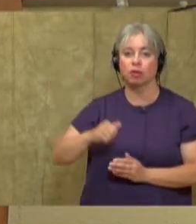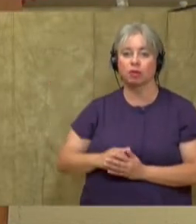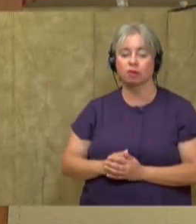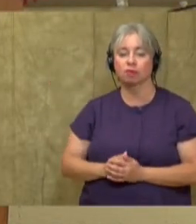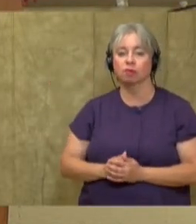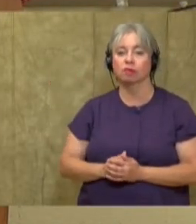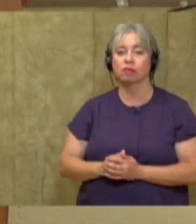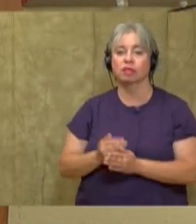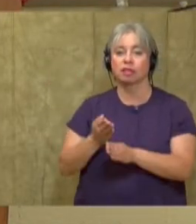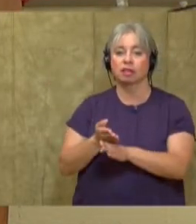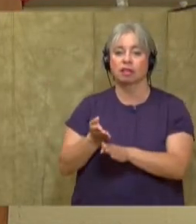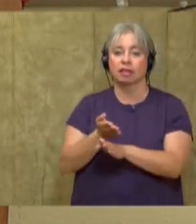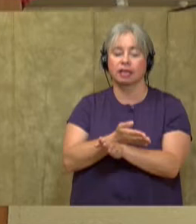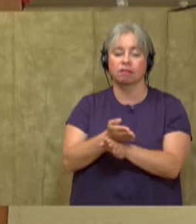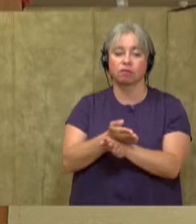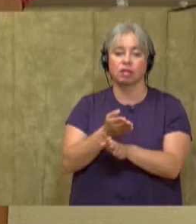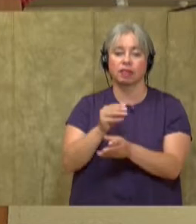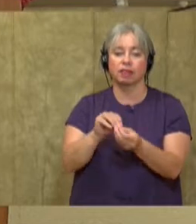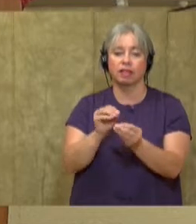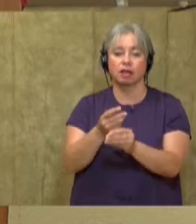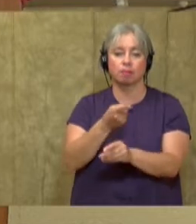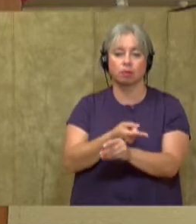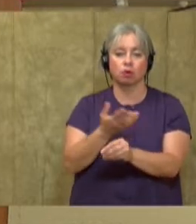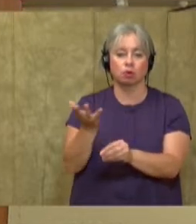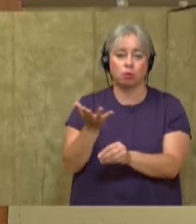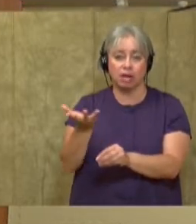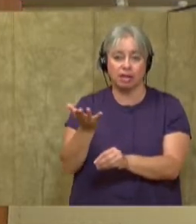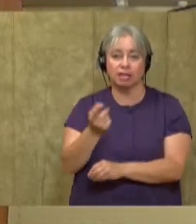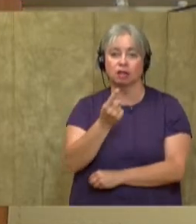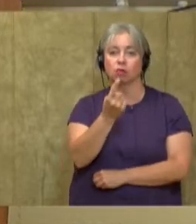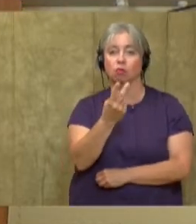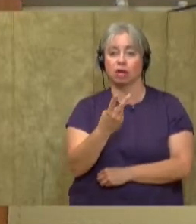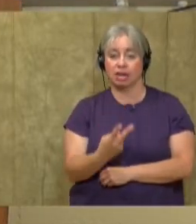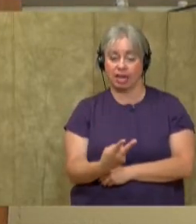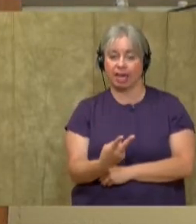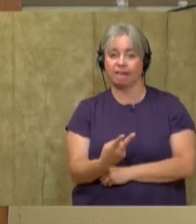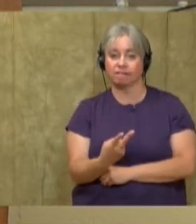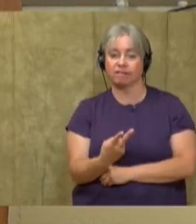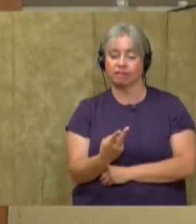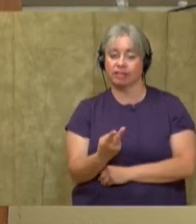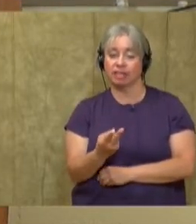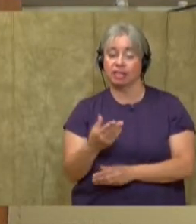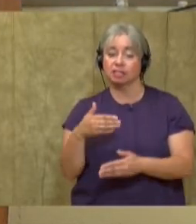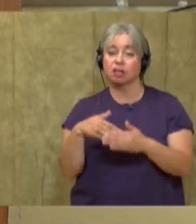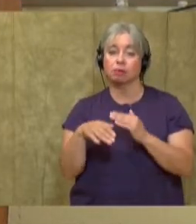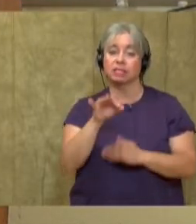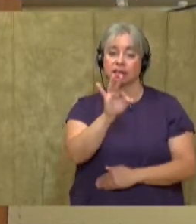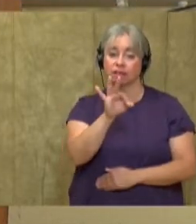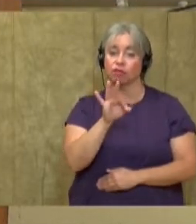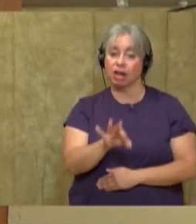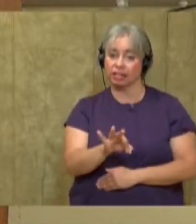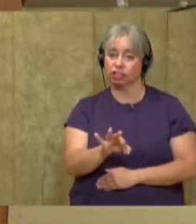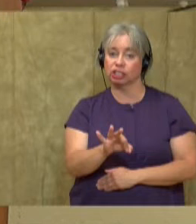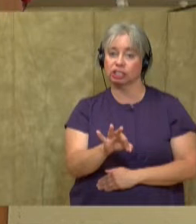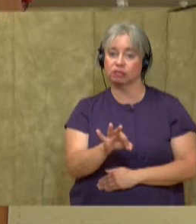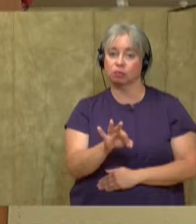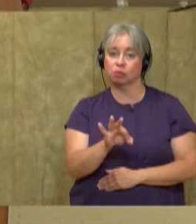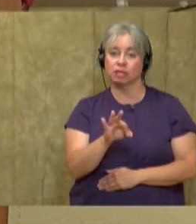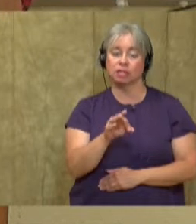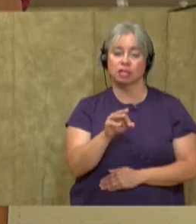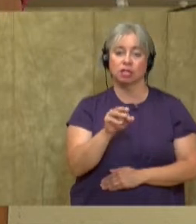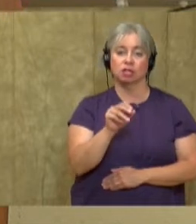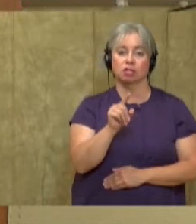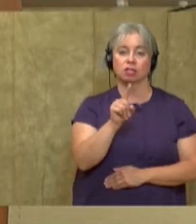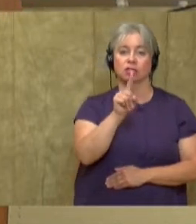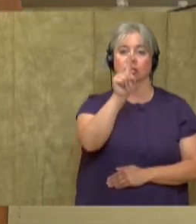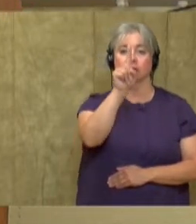coefficient in front of x on number 3? 1/2, and it's already in fraction form. So the vertical change would be 1,